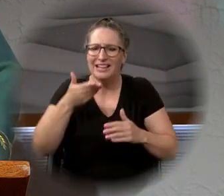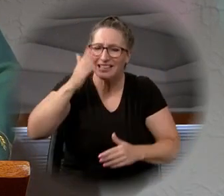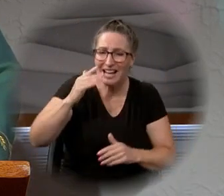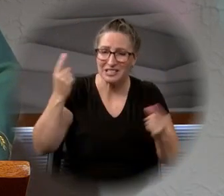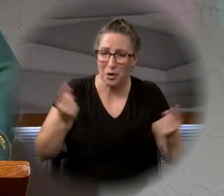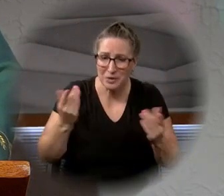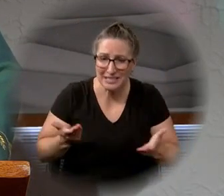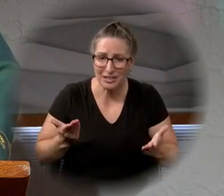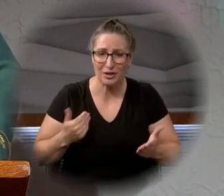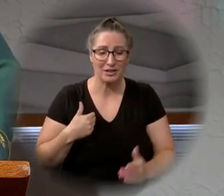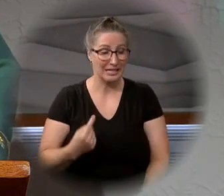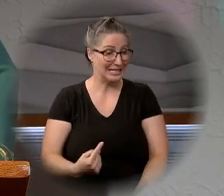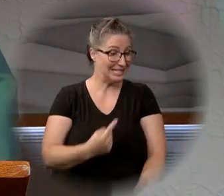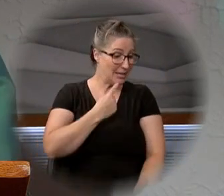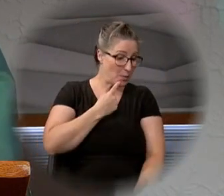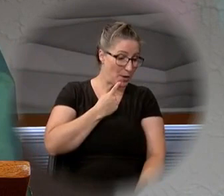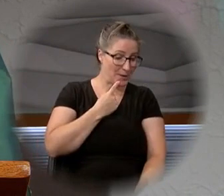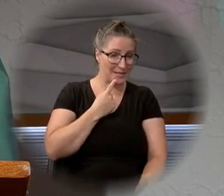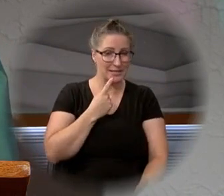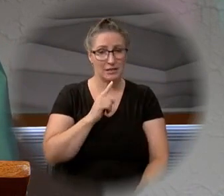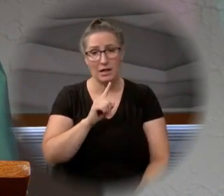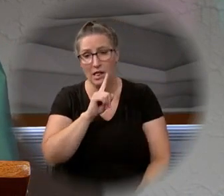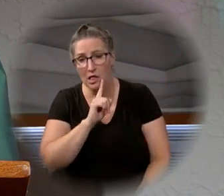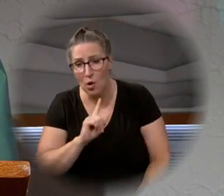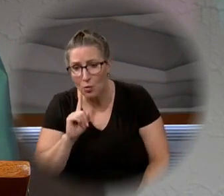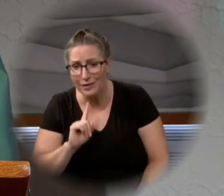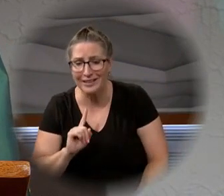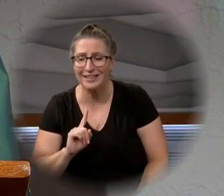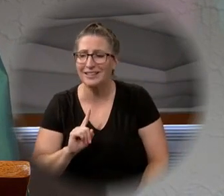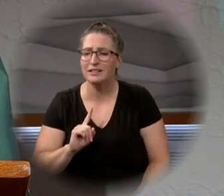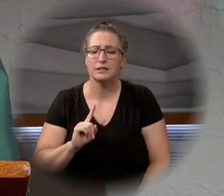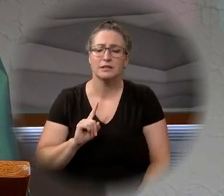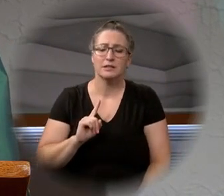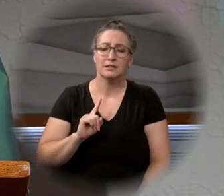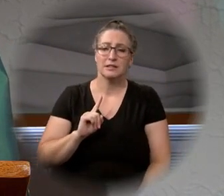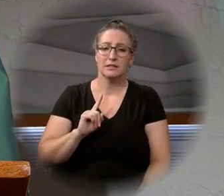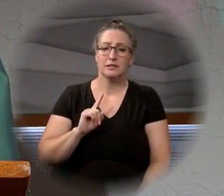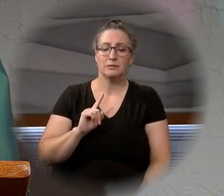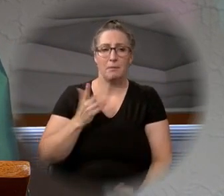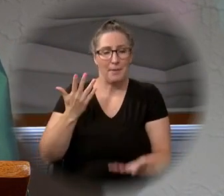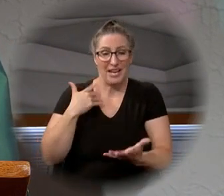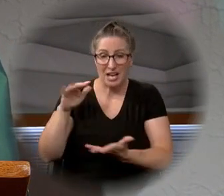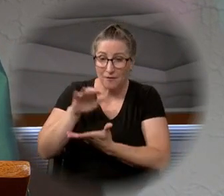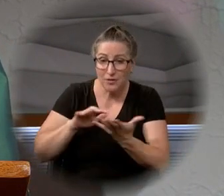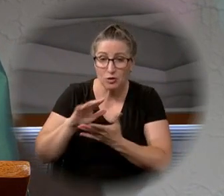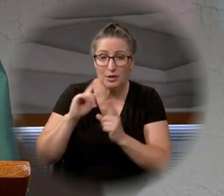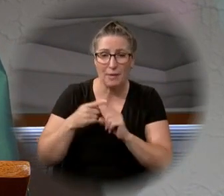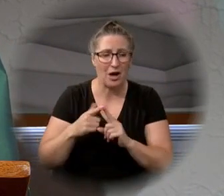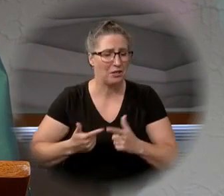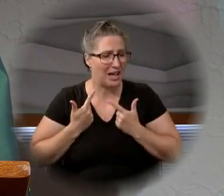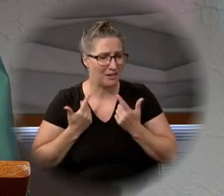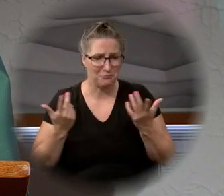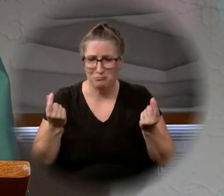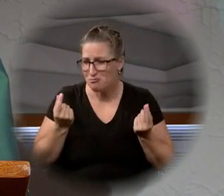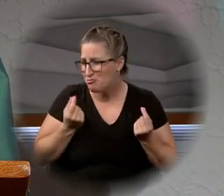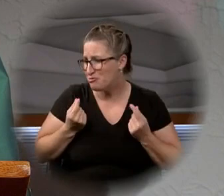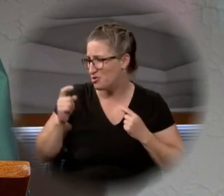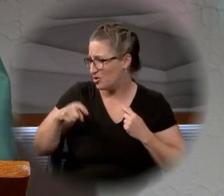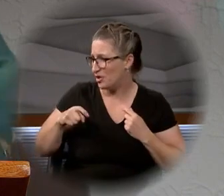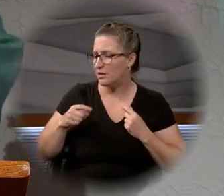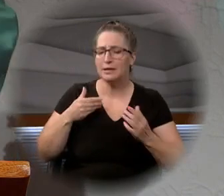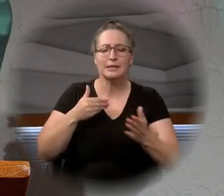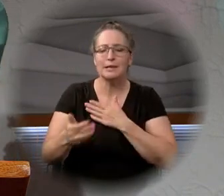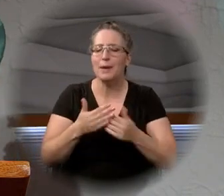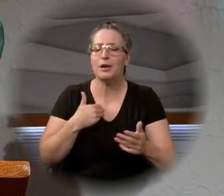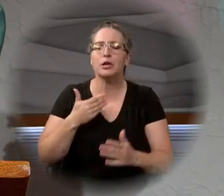our disappointments, in our loneliness, in our confusion about life. No matter what it